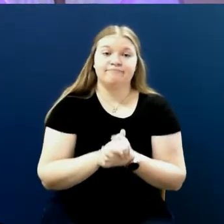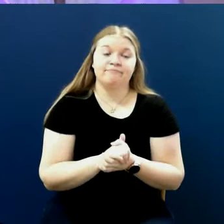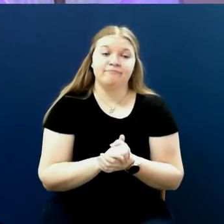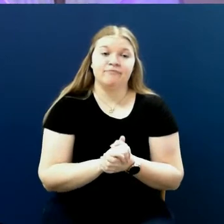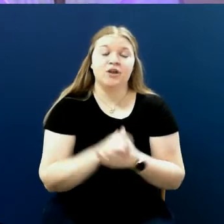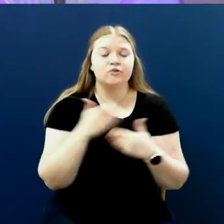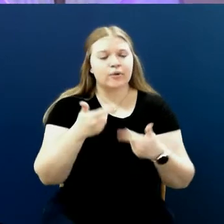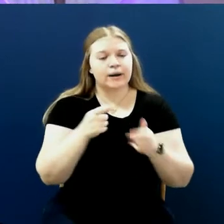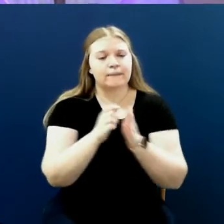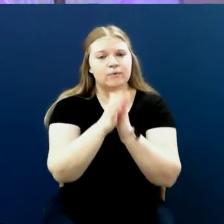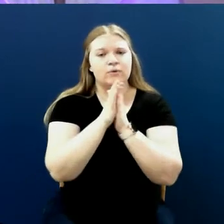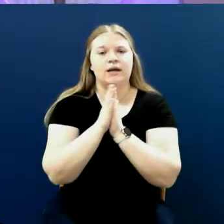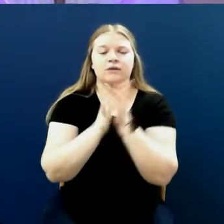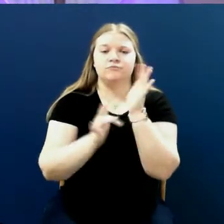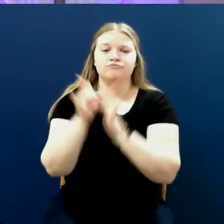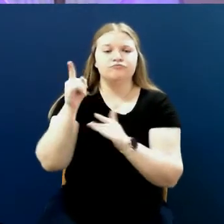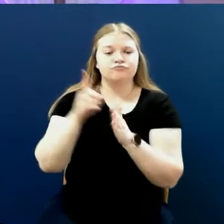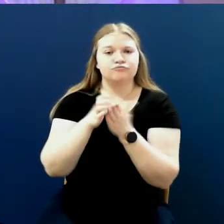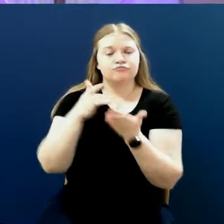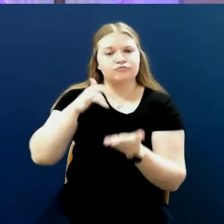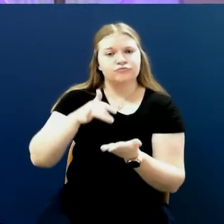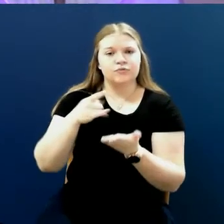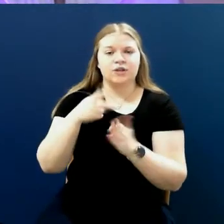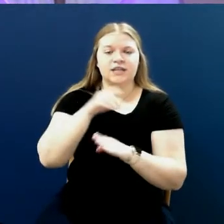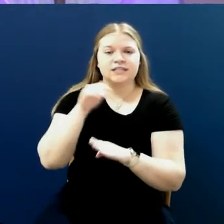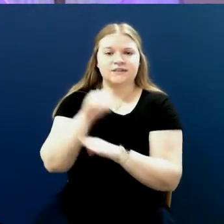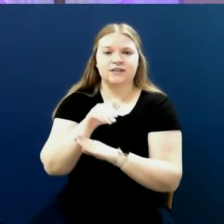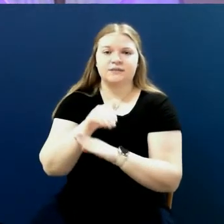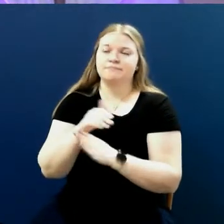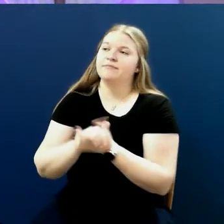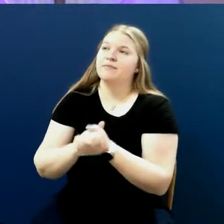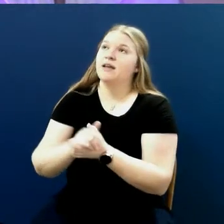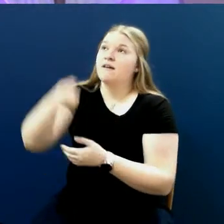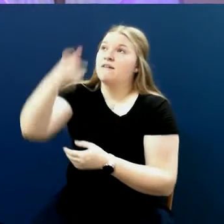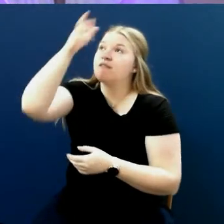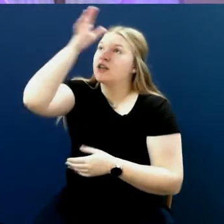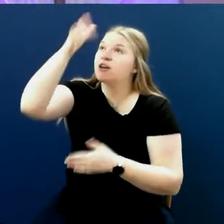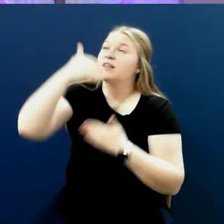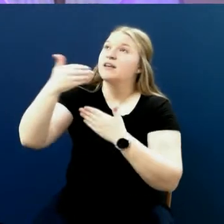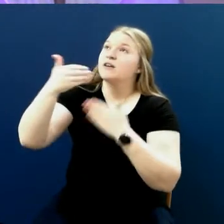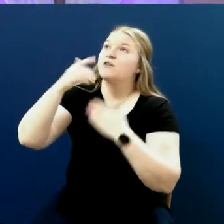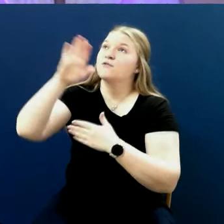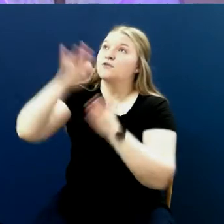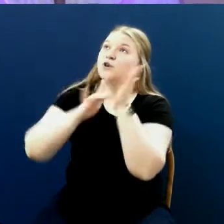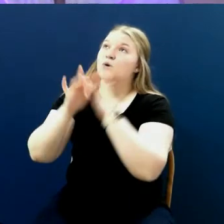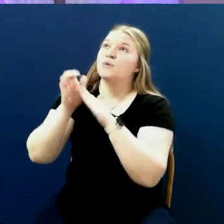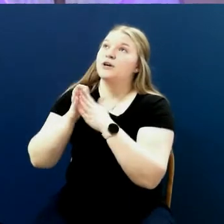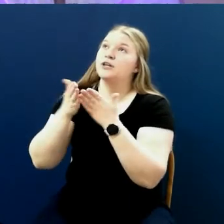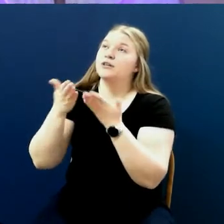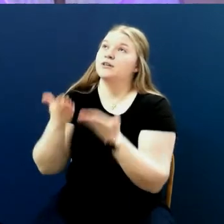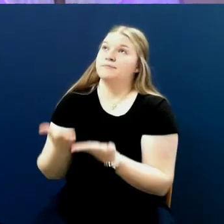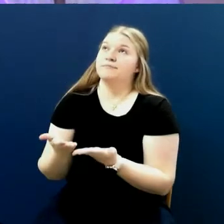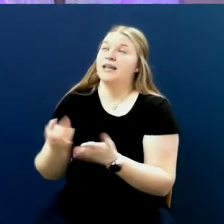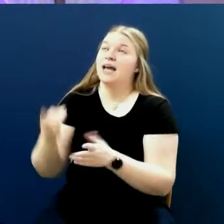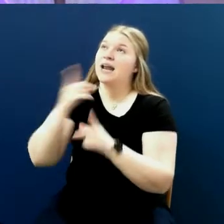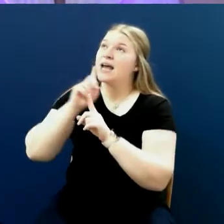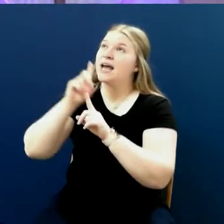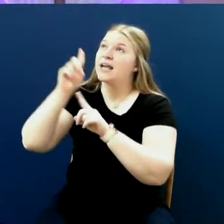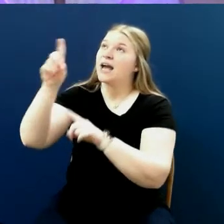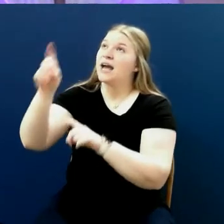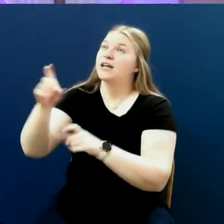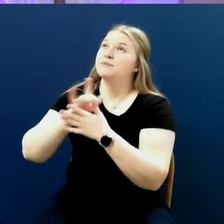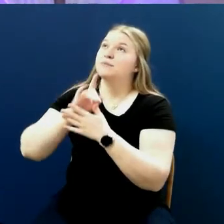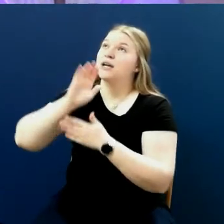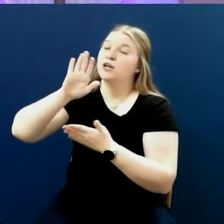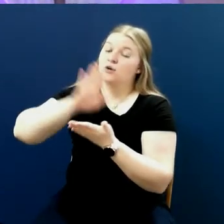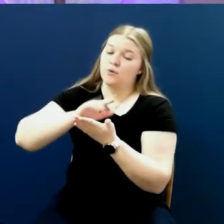let's pray as we dive into God's word this evening. Father, I thank you for your word. And Lord, I ask by your